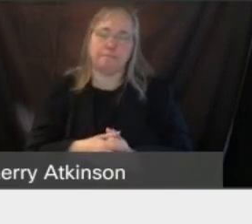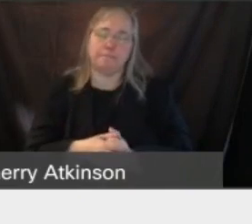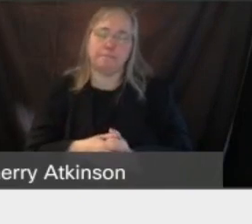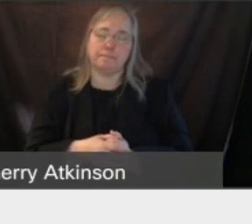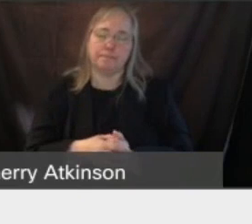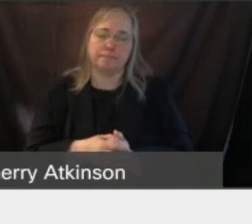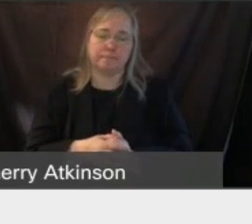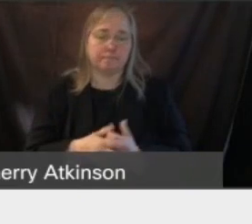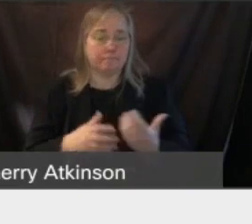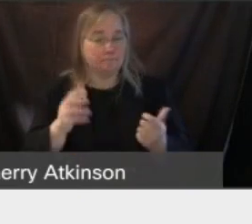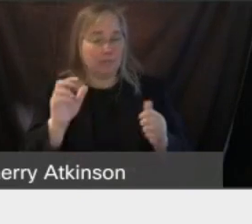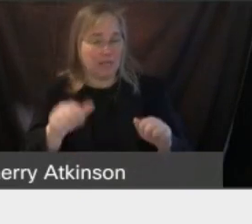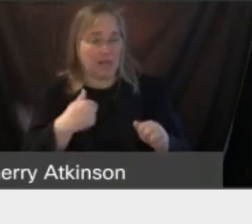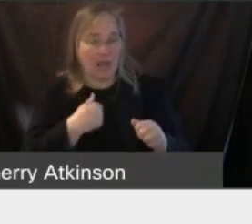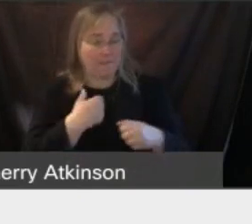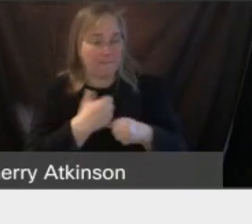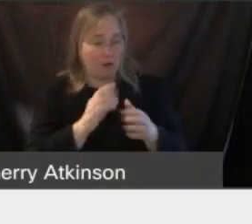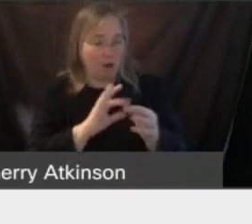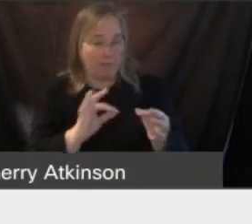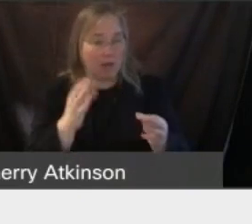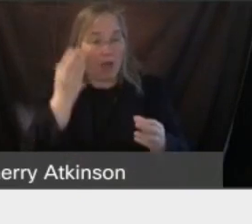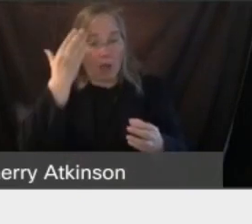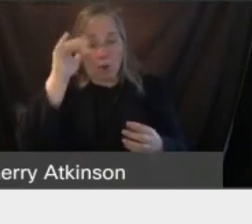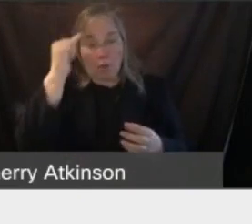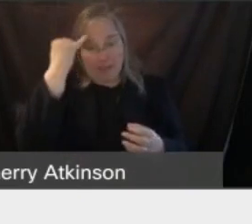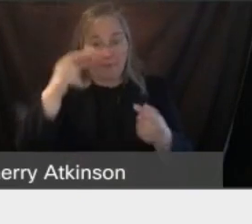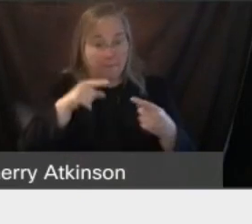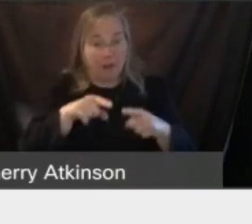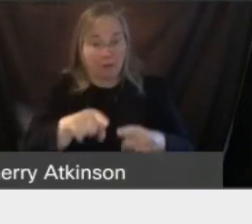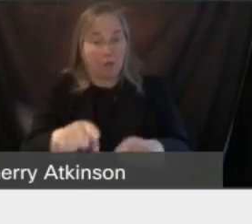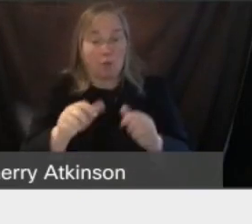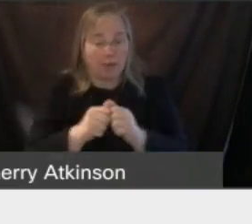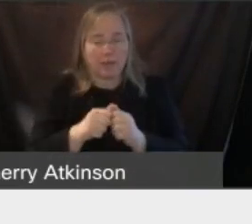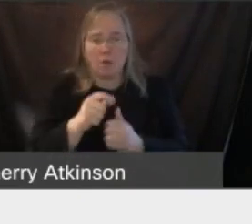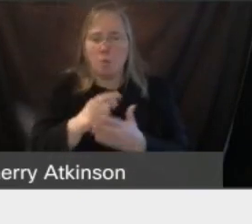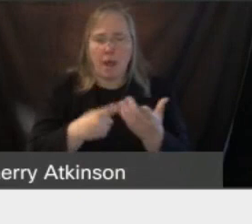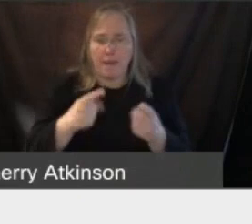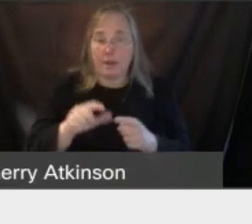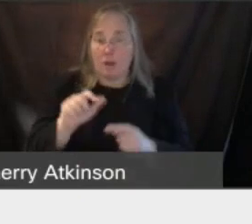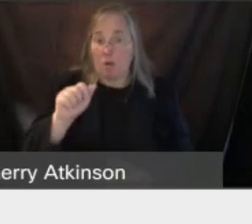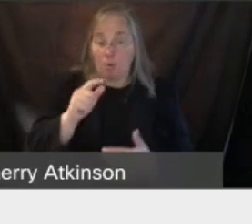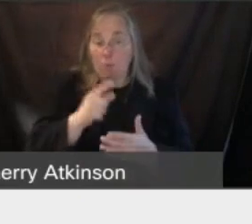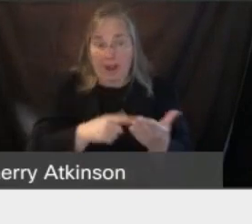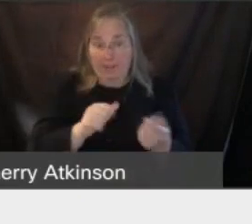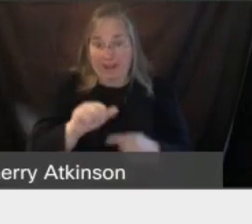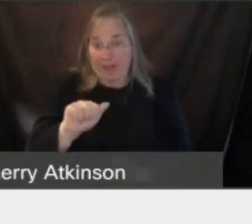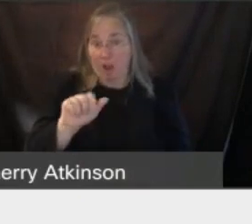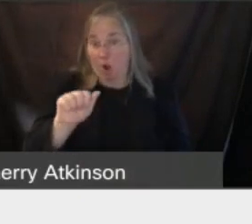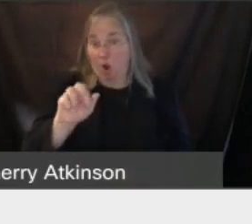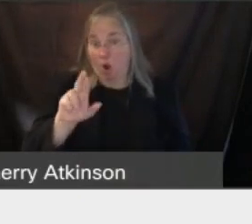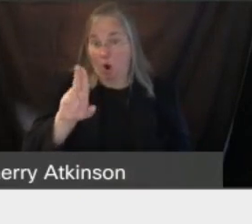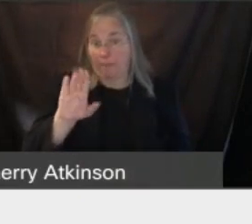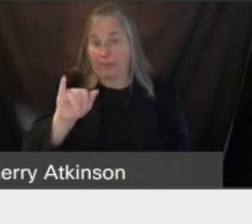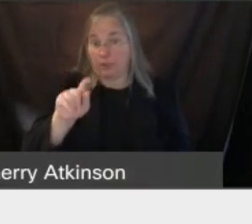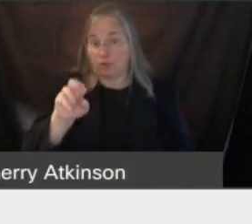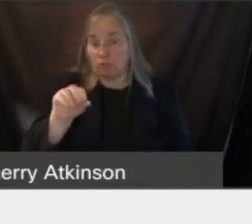I don't know whether there are parallels to what was it, Arbitron campus? Yeah, that was a big Howard